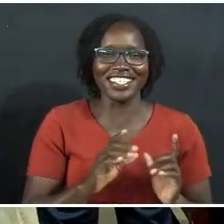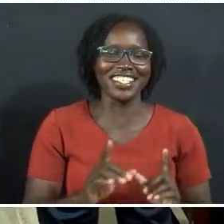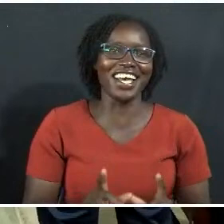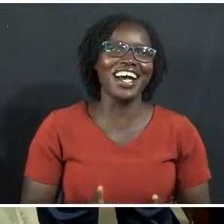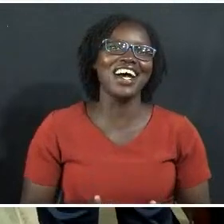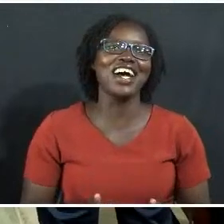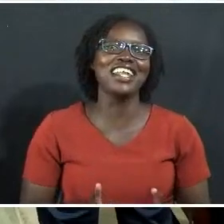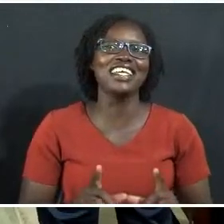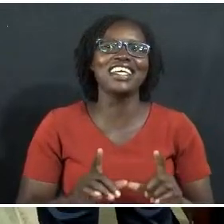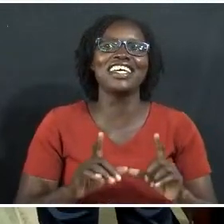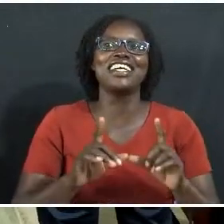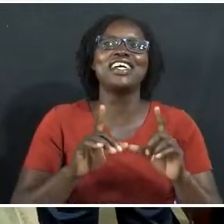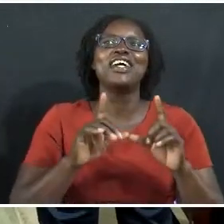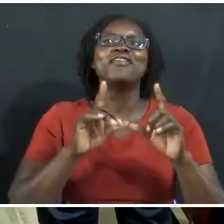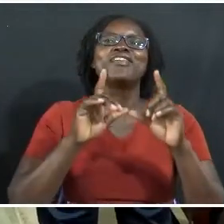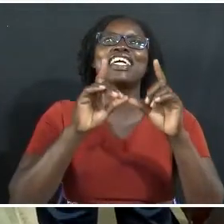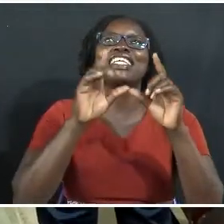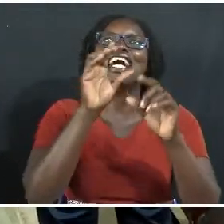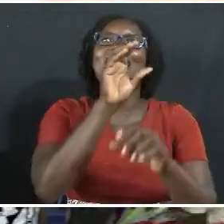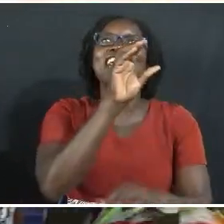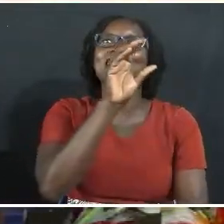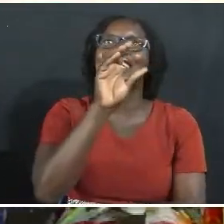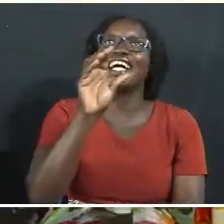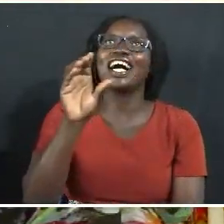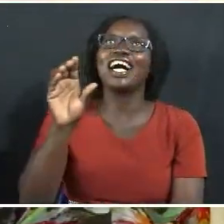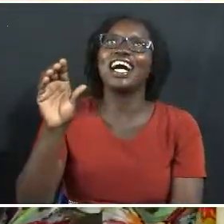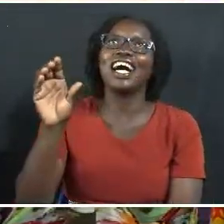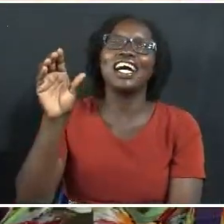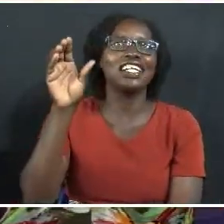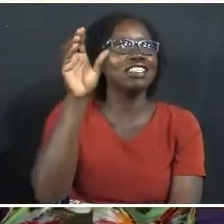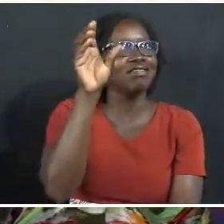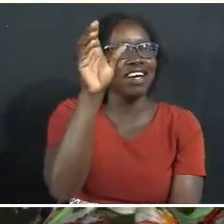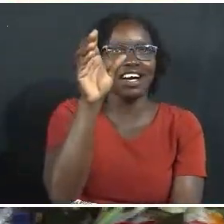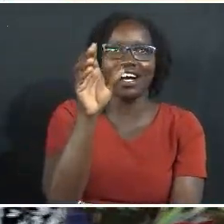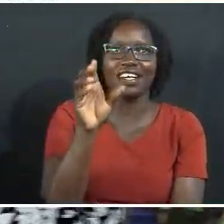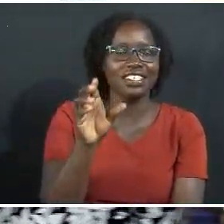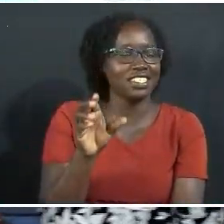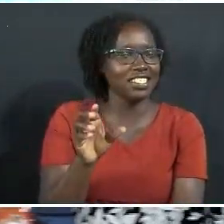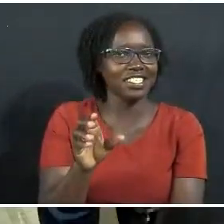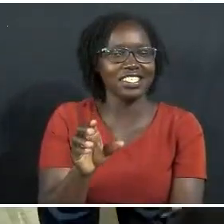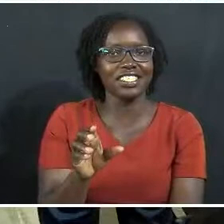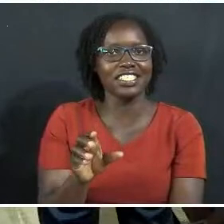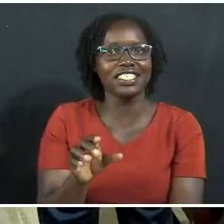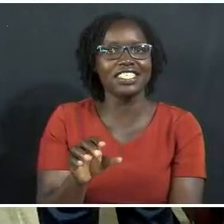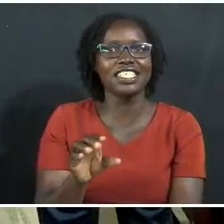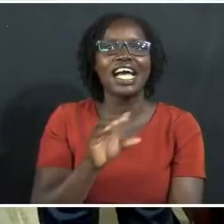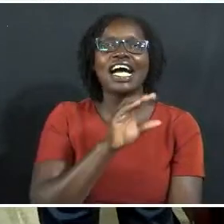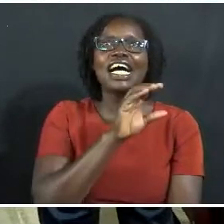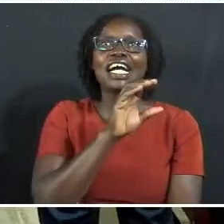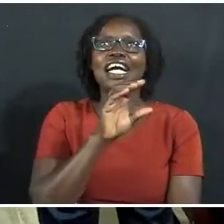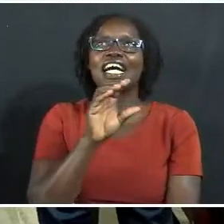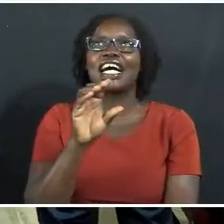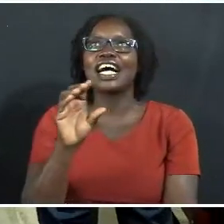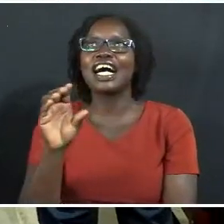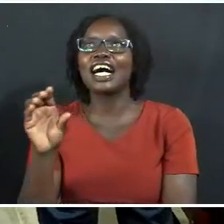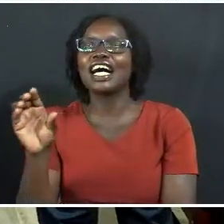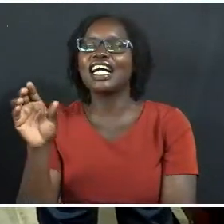There is somebody here. There is somebody here. Somebody in this congregation